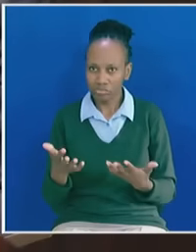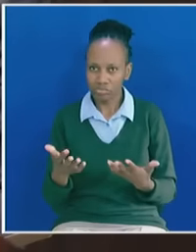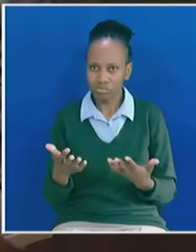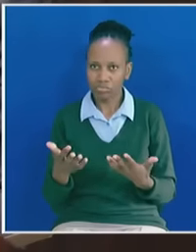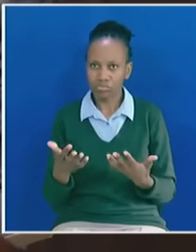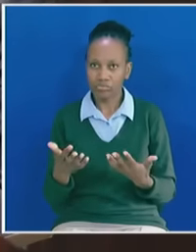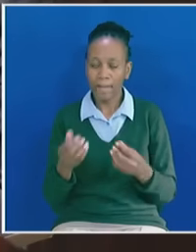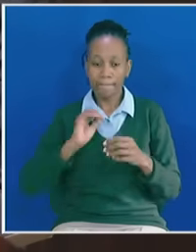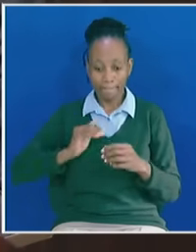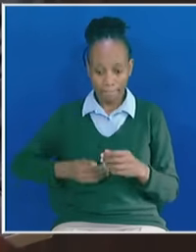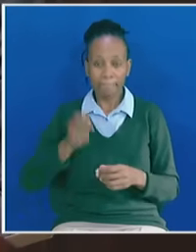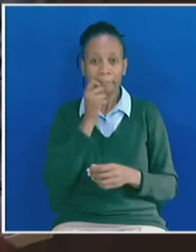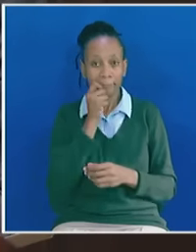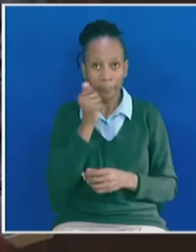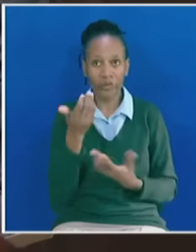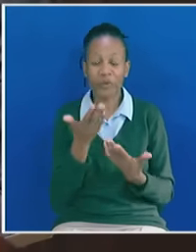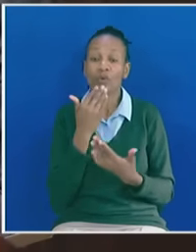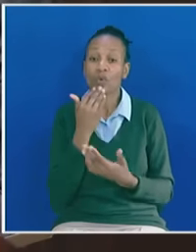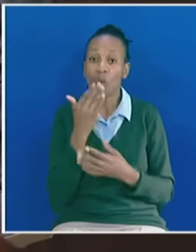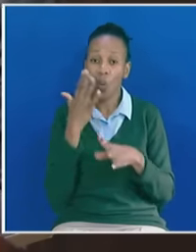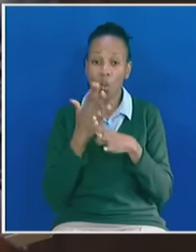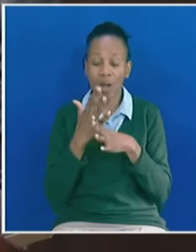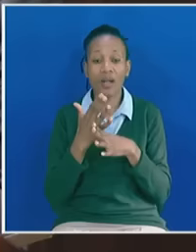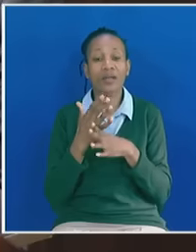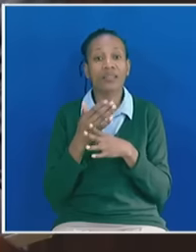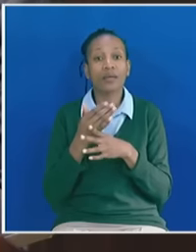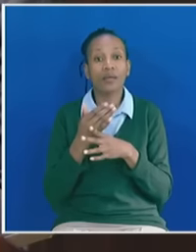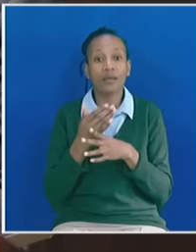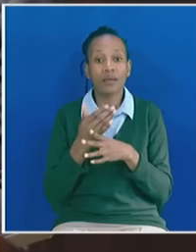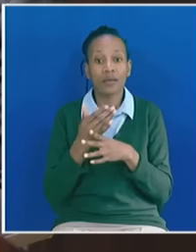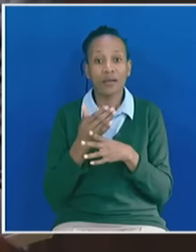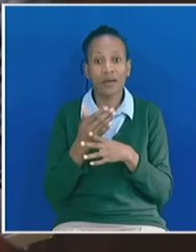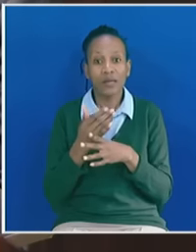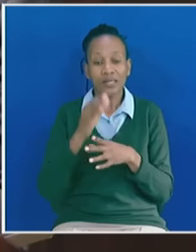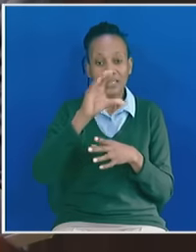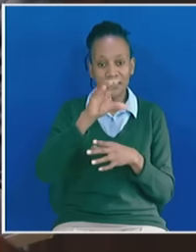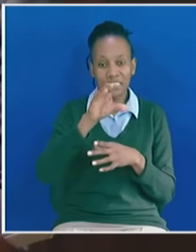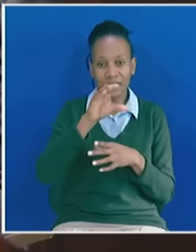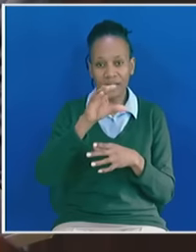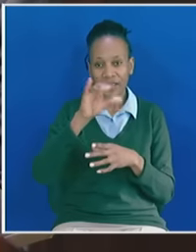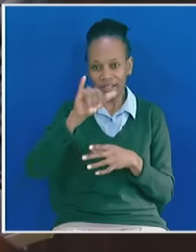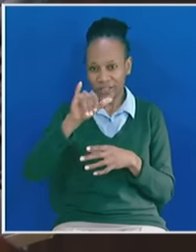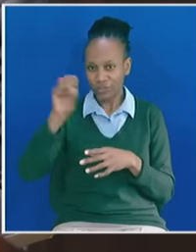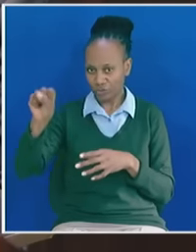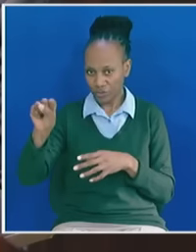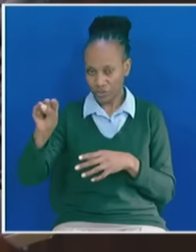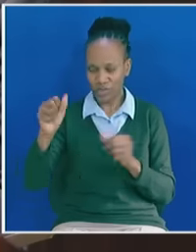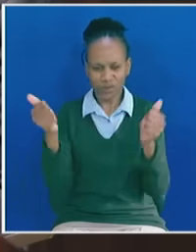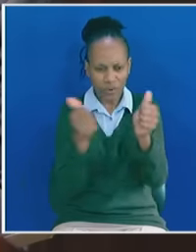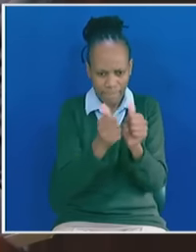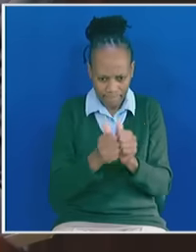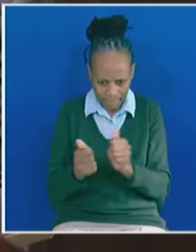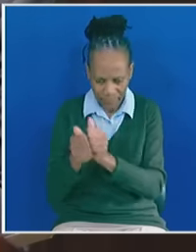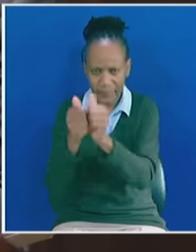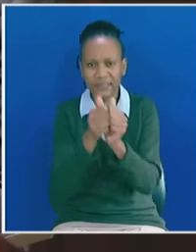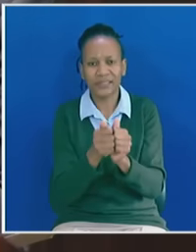serving men and women of the civilian intelligence structures, our veterans, the past and present leadership, as well